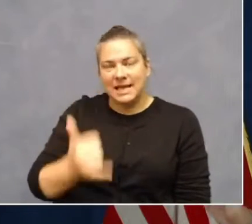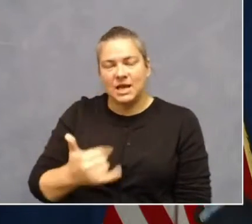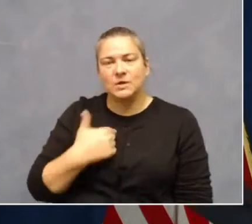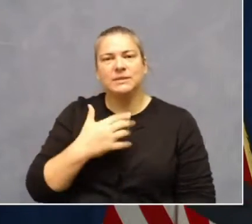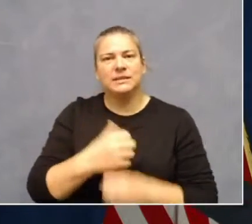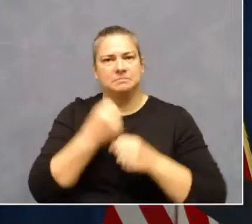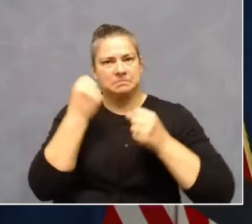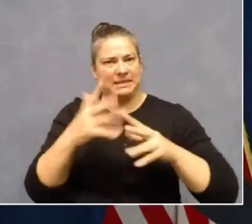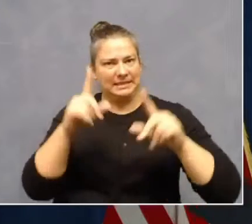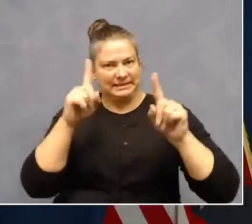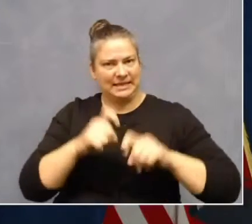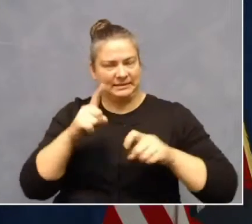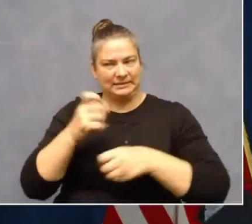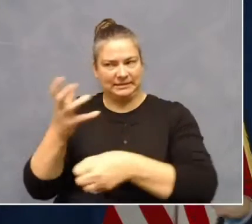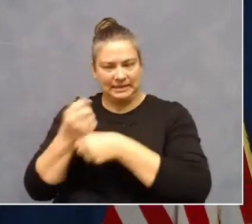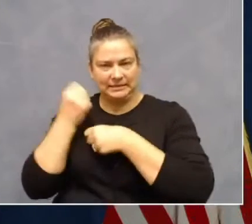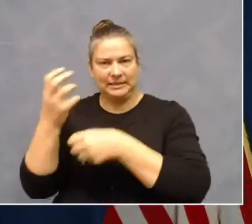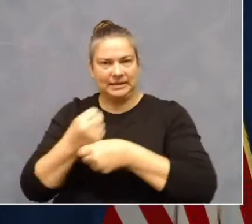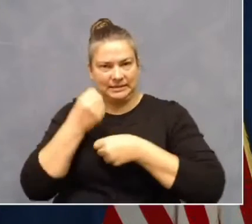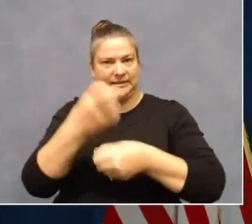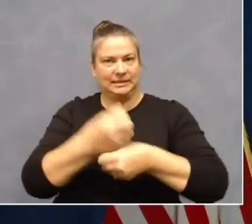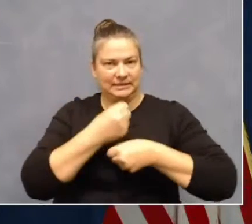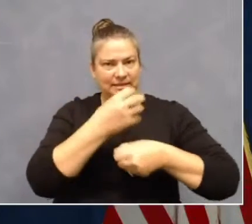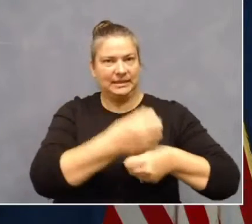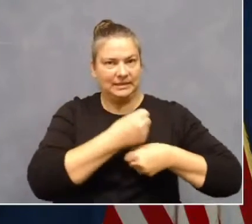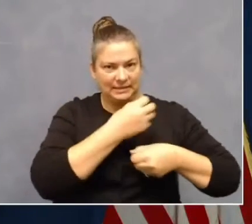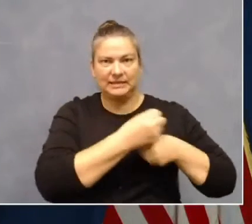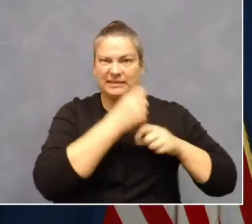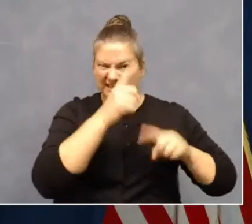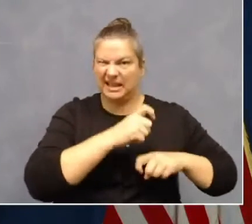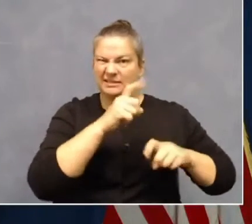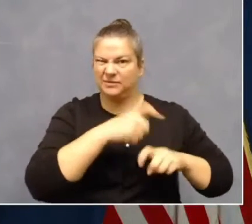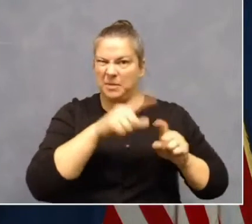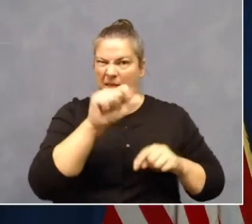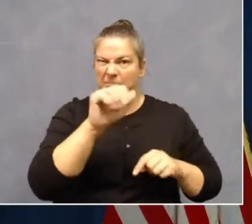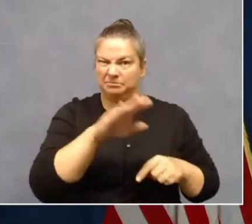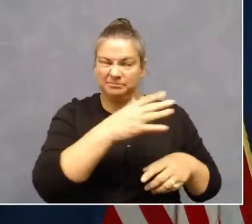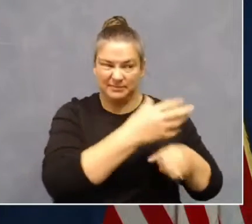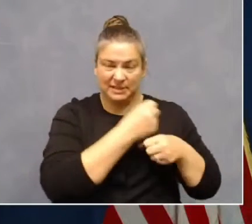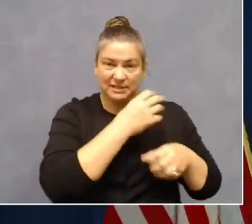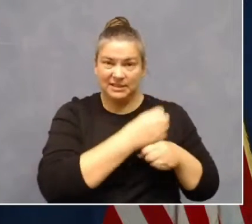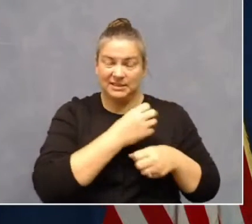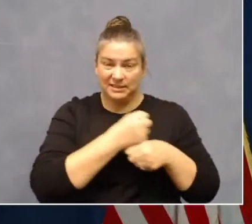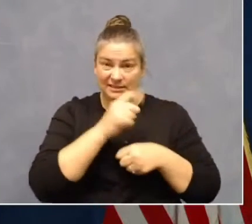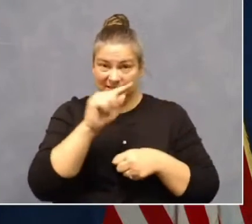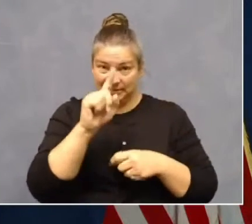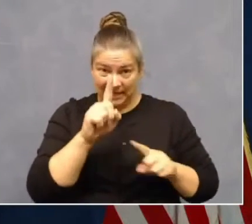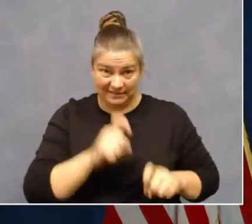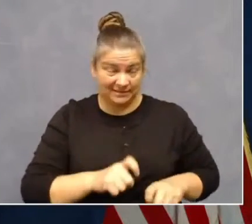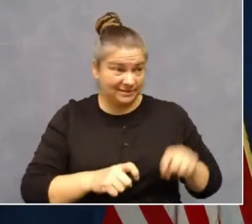but the level and number of tests does not